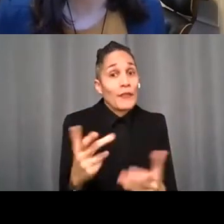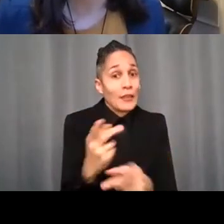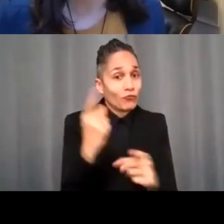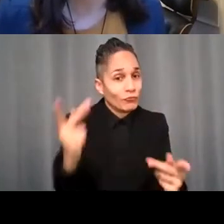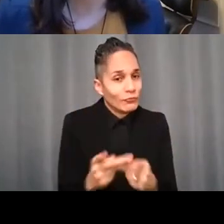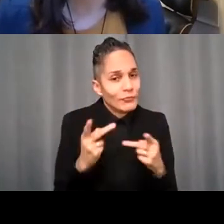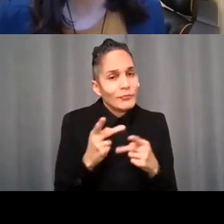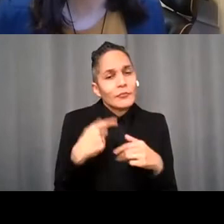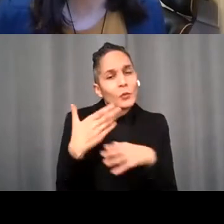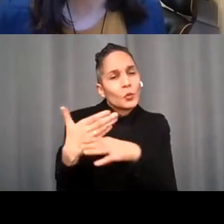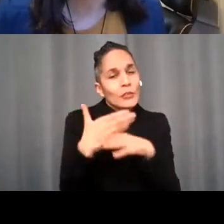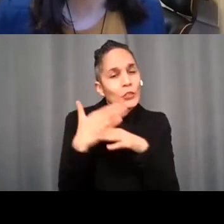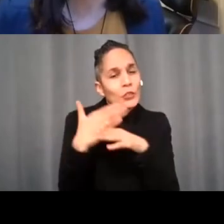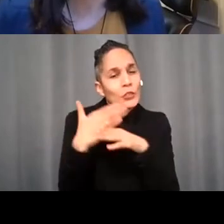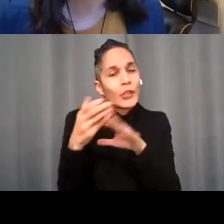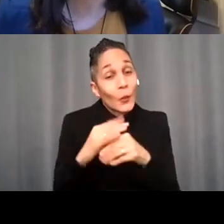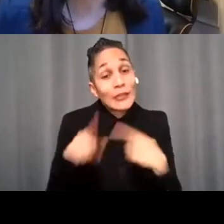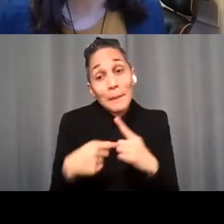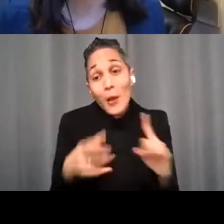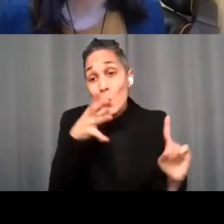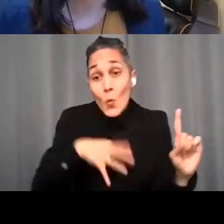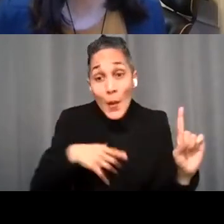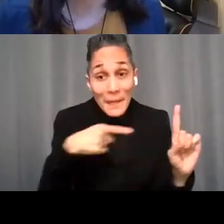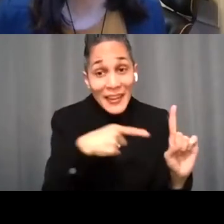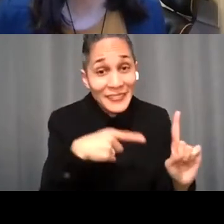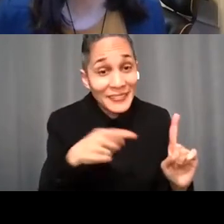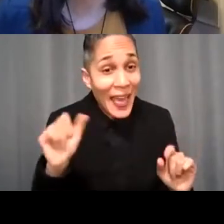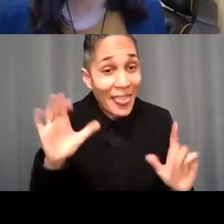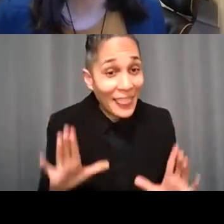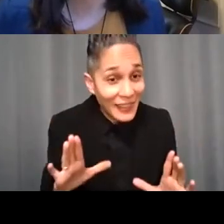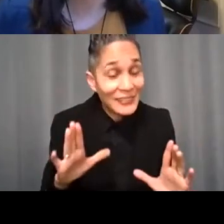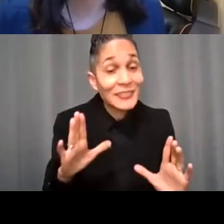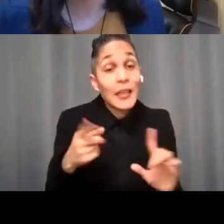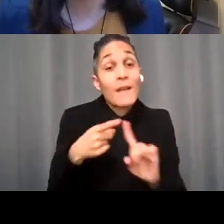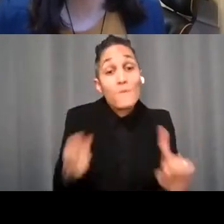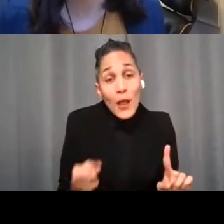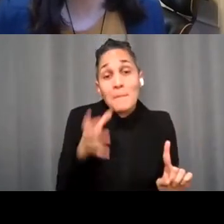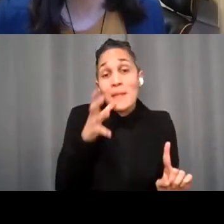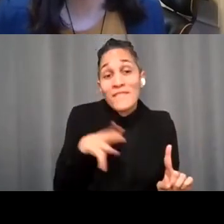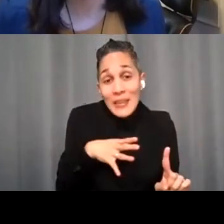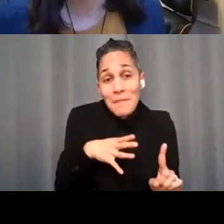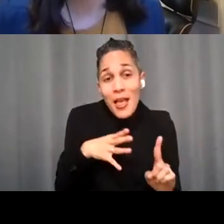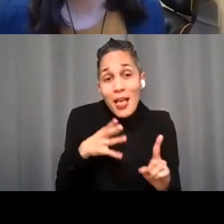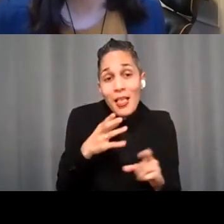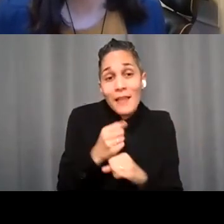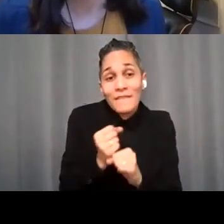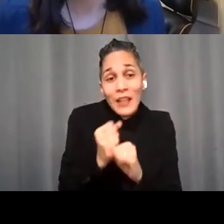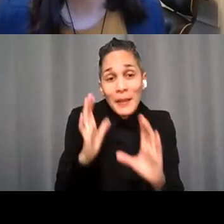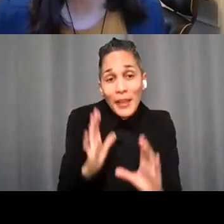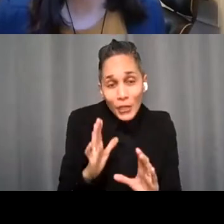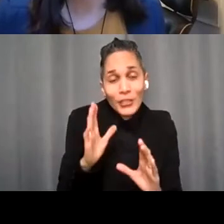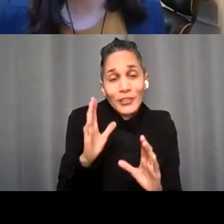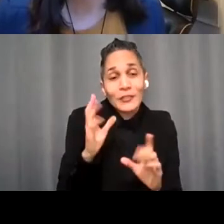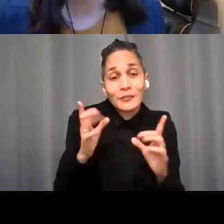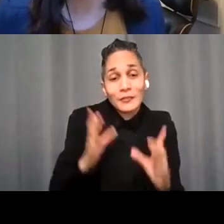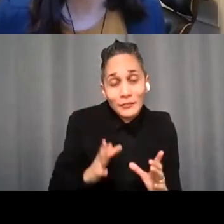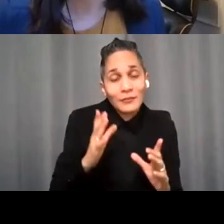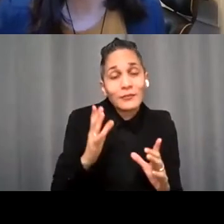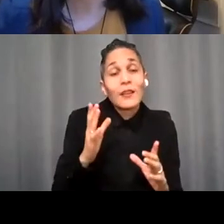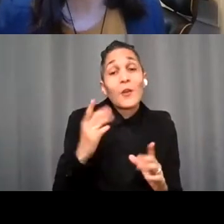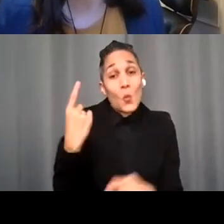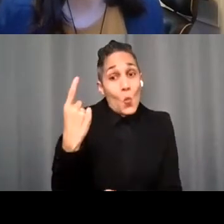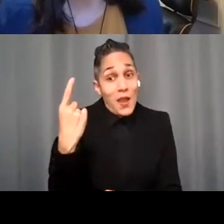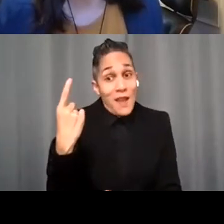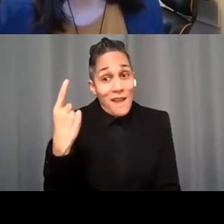tell stories about women athletes and tell those stories from female filmmakers. So one of them that's going to